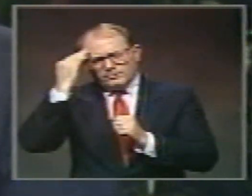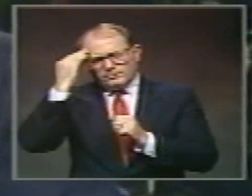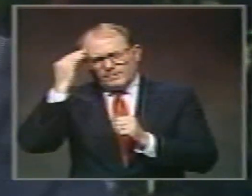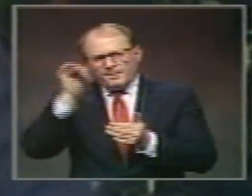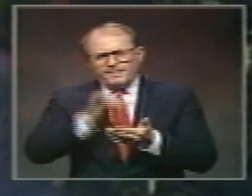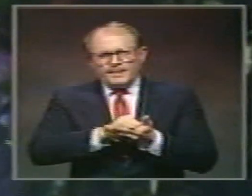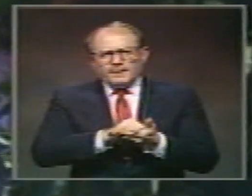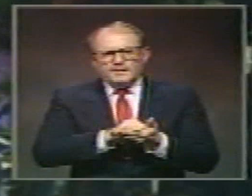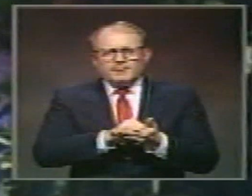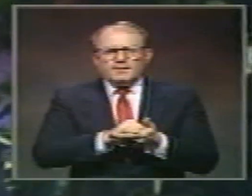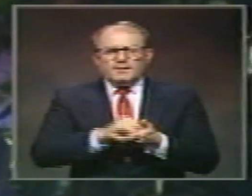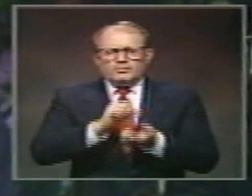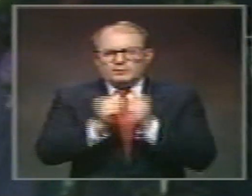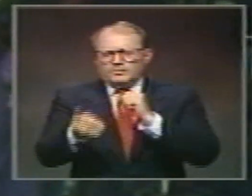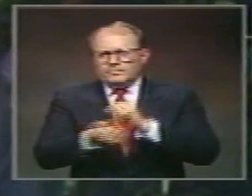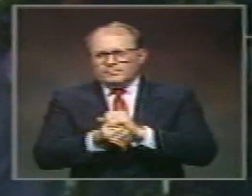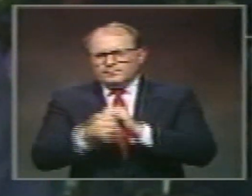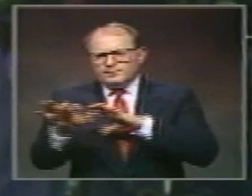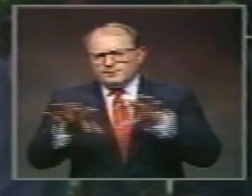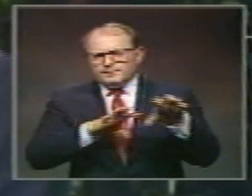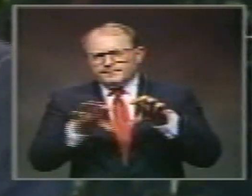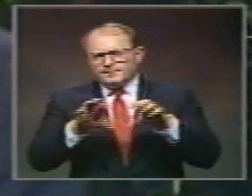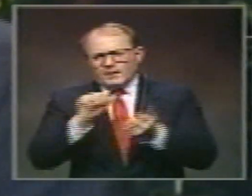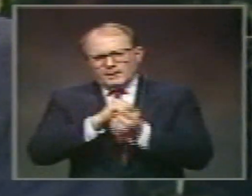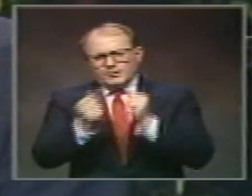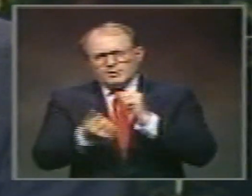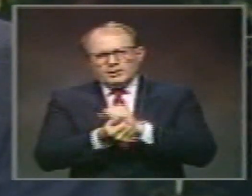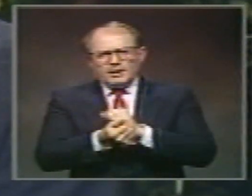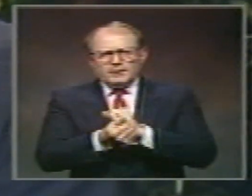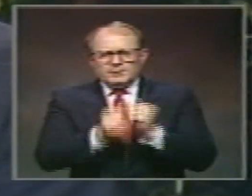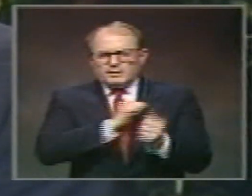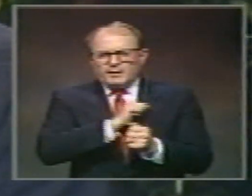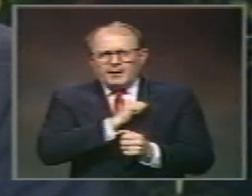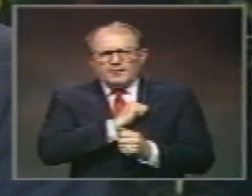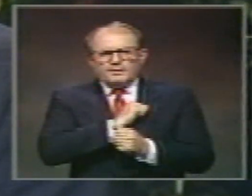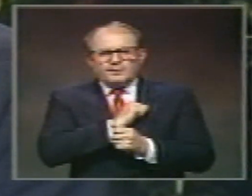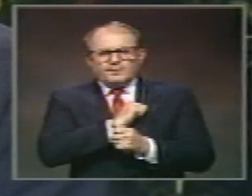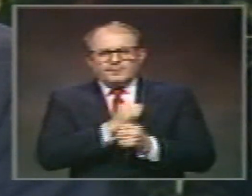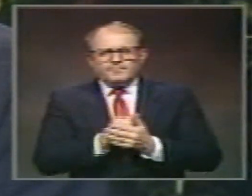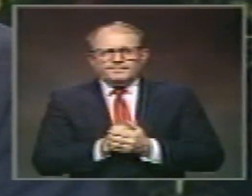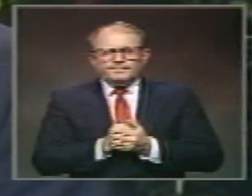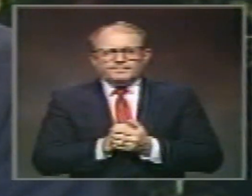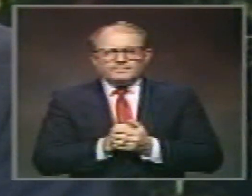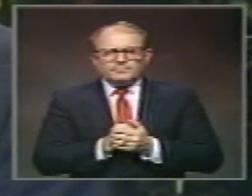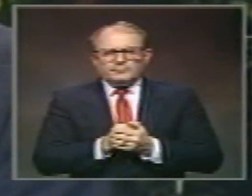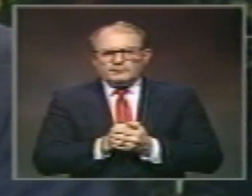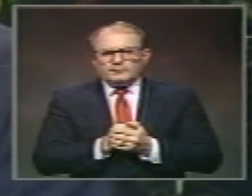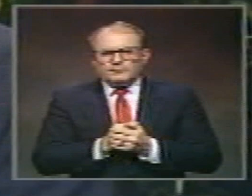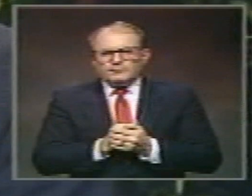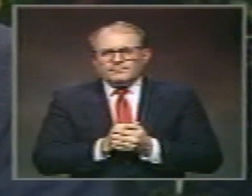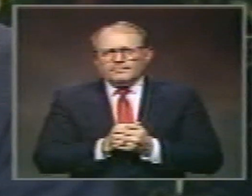that resulted in a change of his behavior. Change in his attitude. Well,